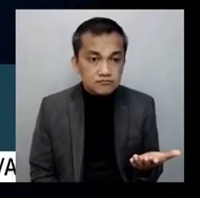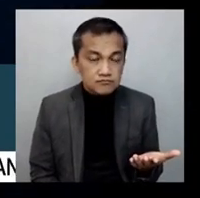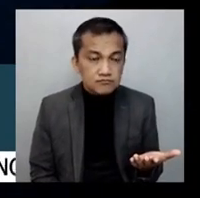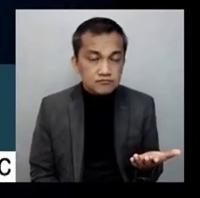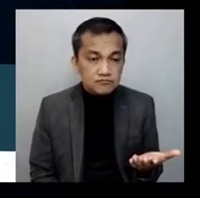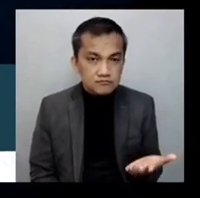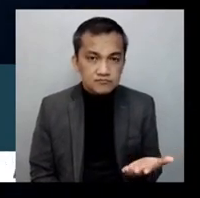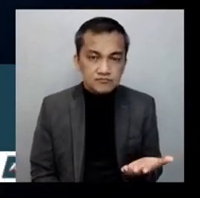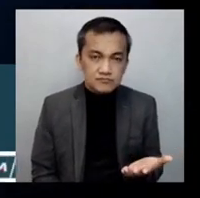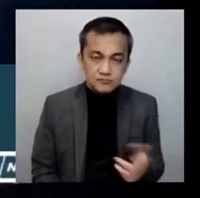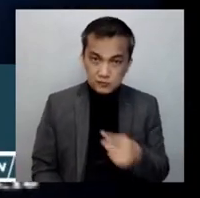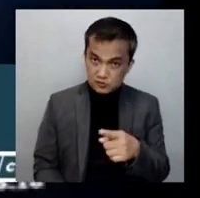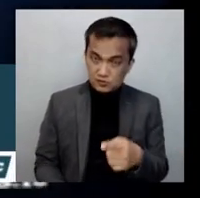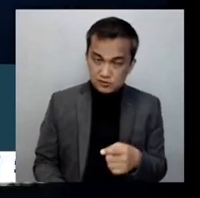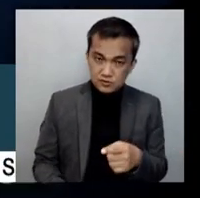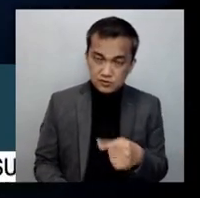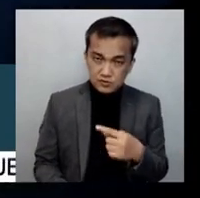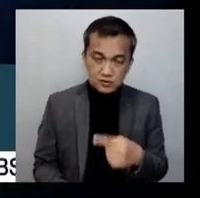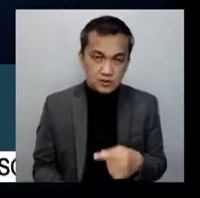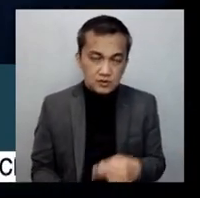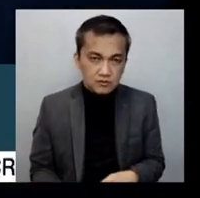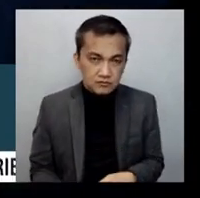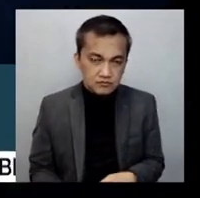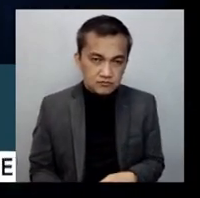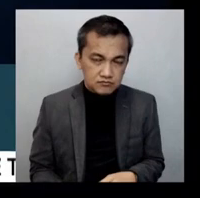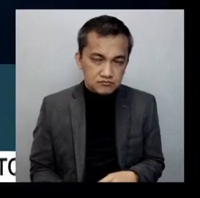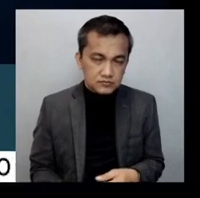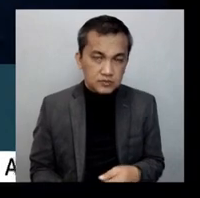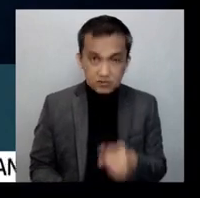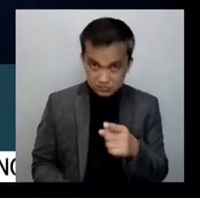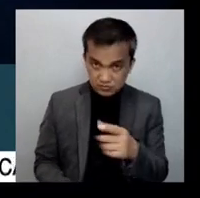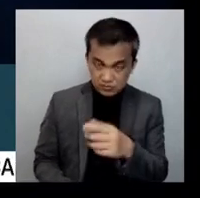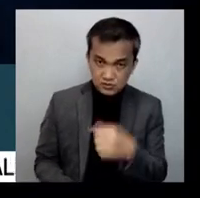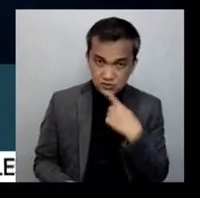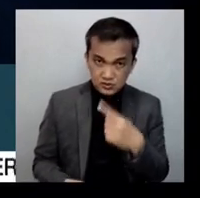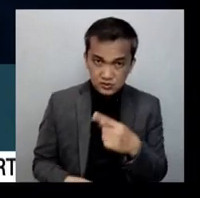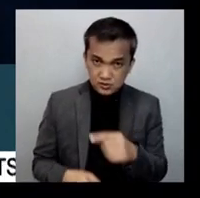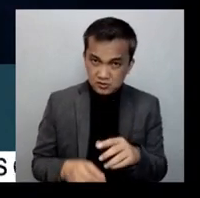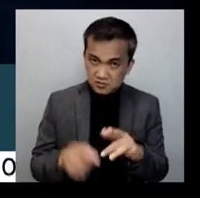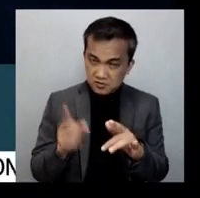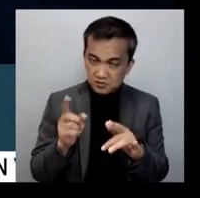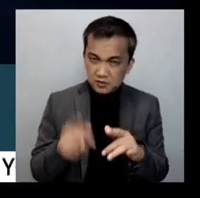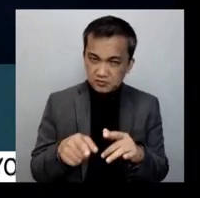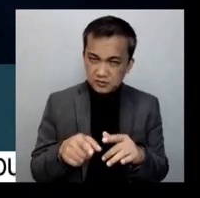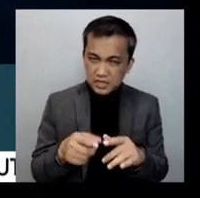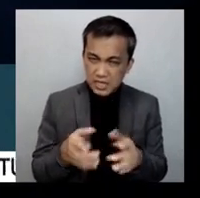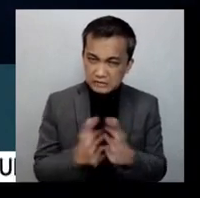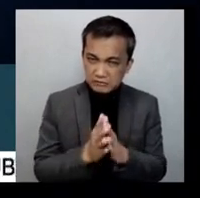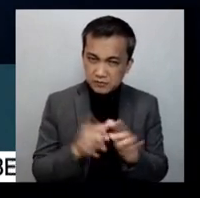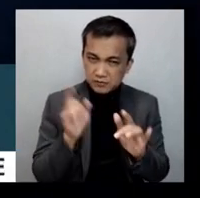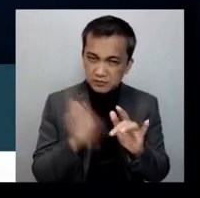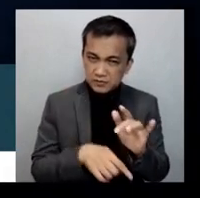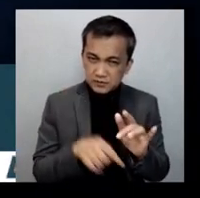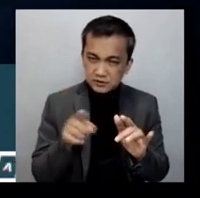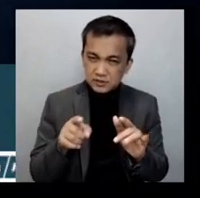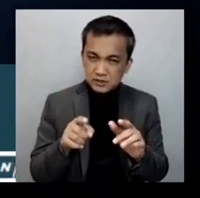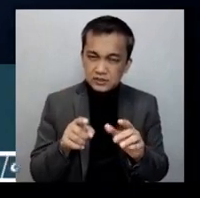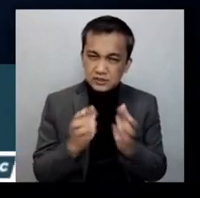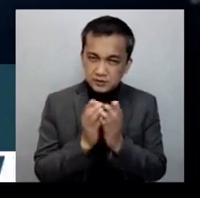You're now going patience to hold... Patience is a virtue. You're going to hold the shipping company accountable. Just wait,